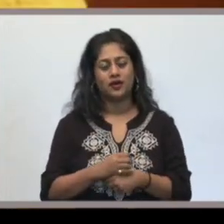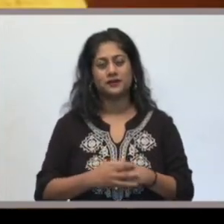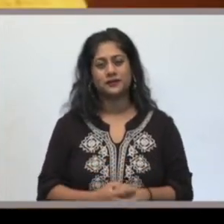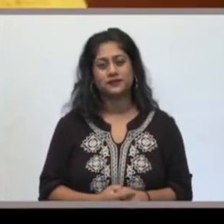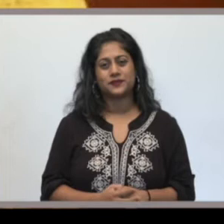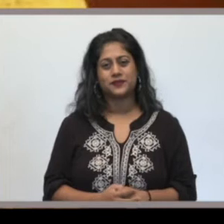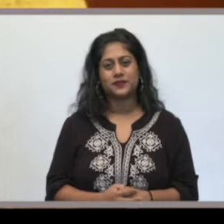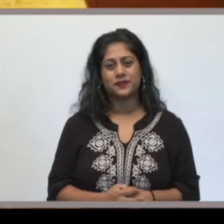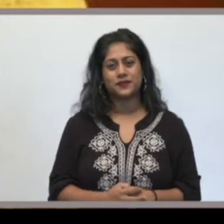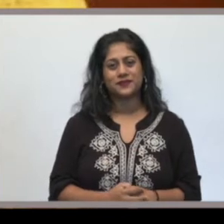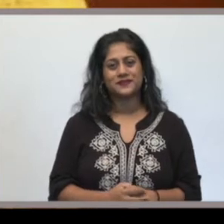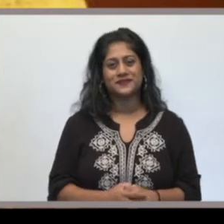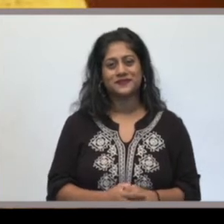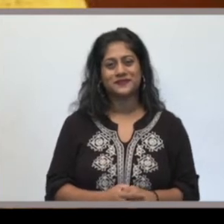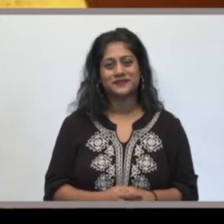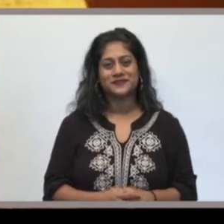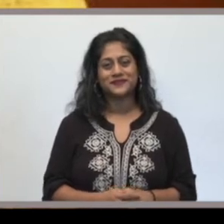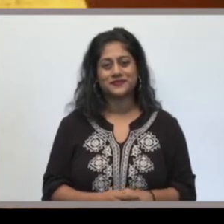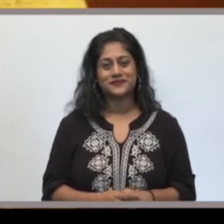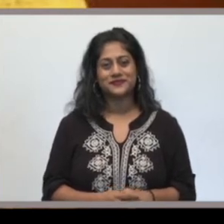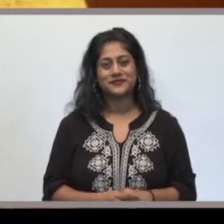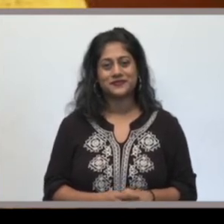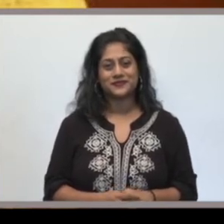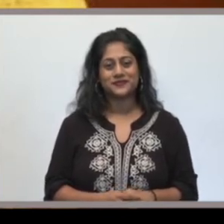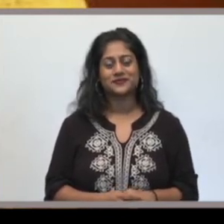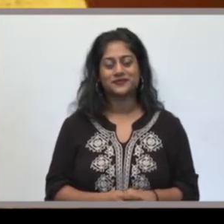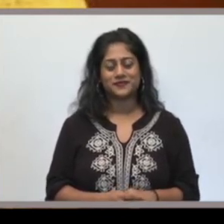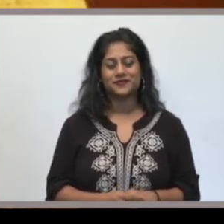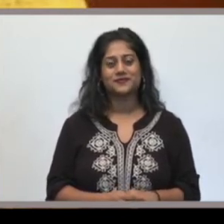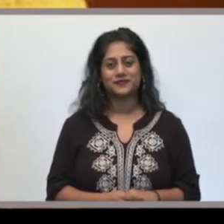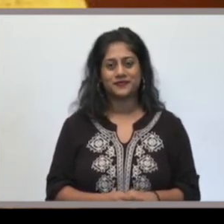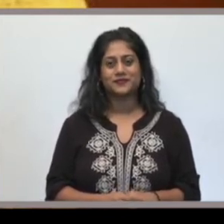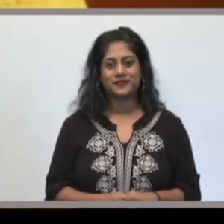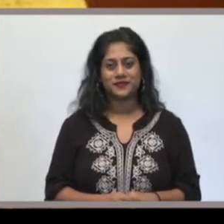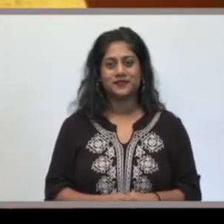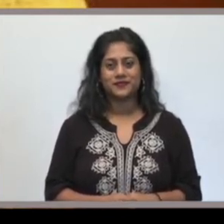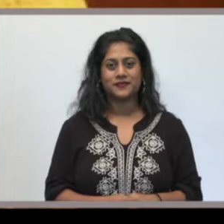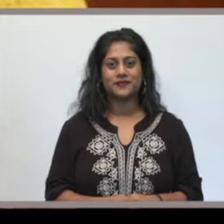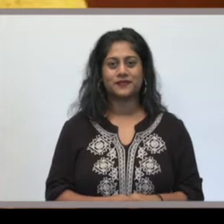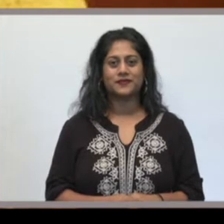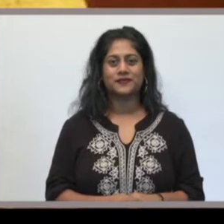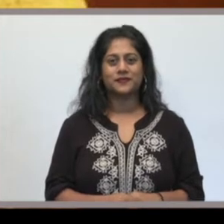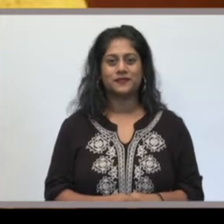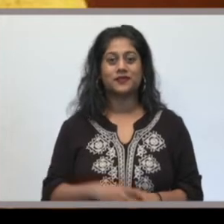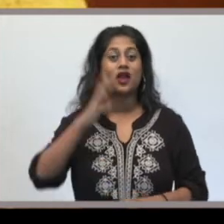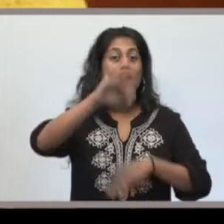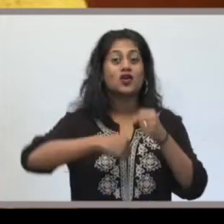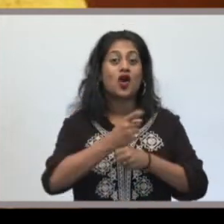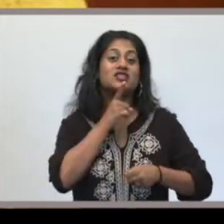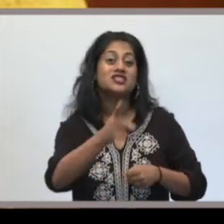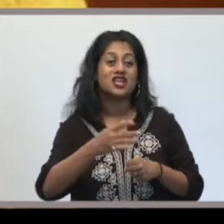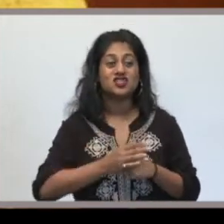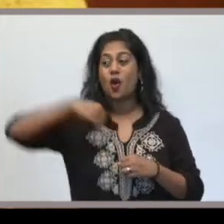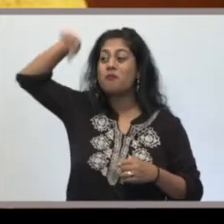clear prophecy to someone right now, directly from God's word. God says,